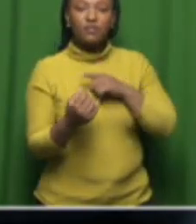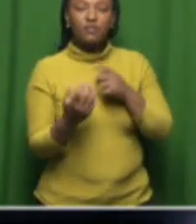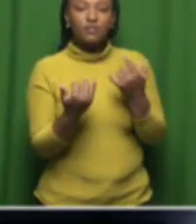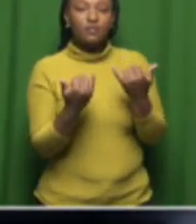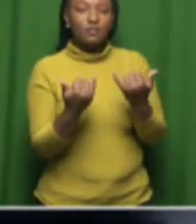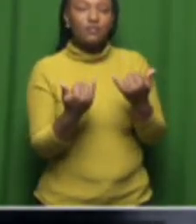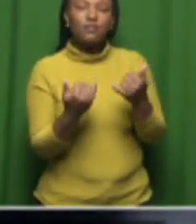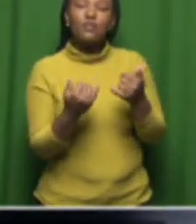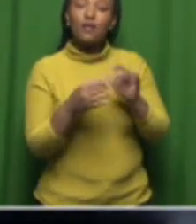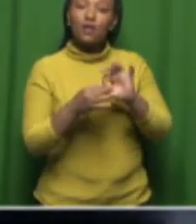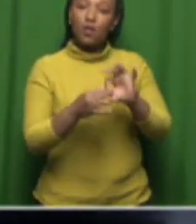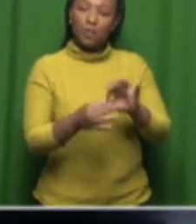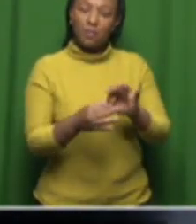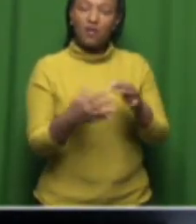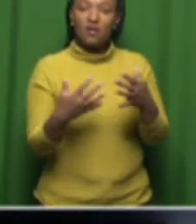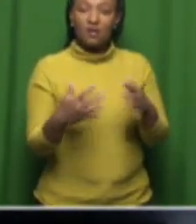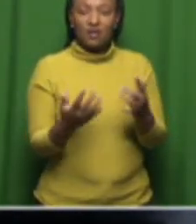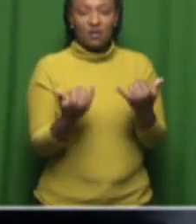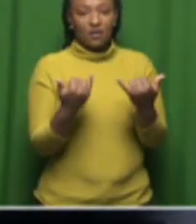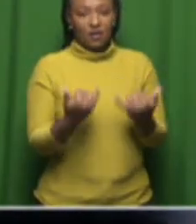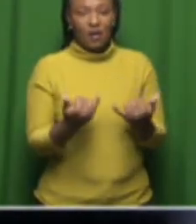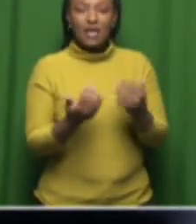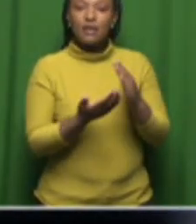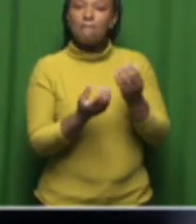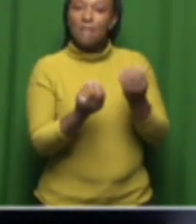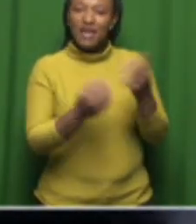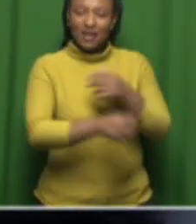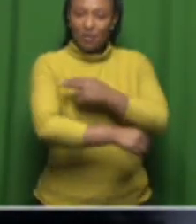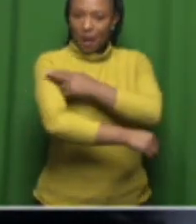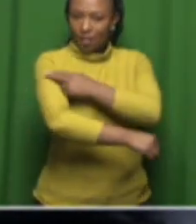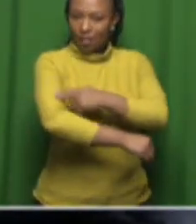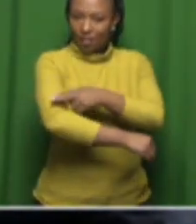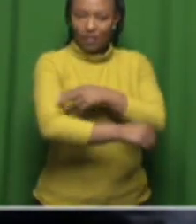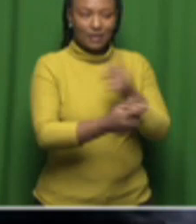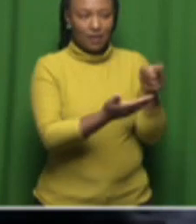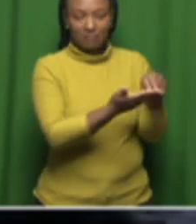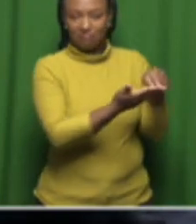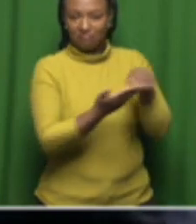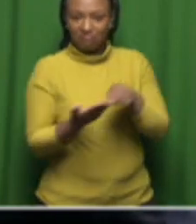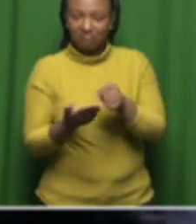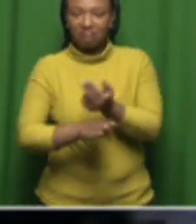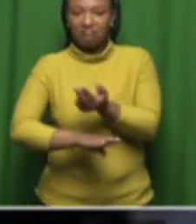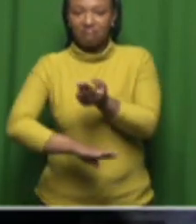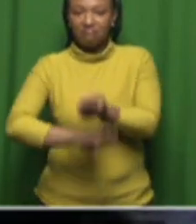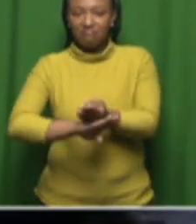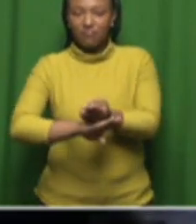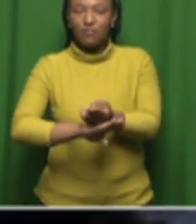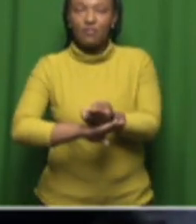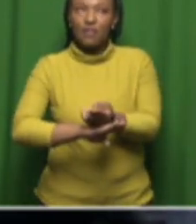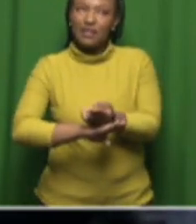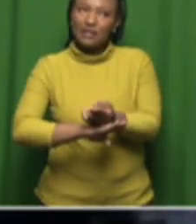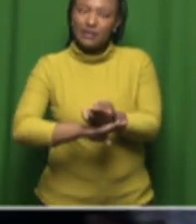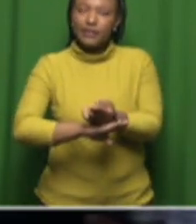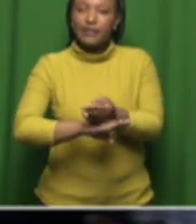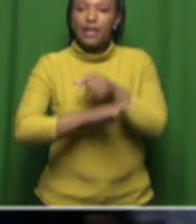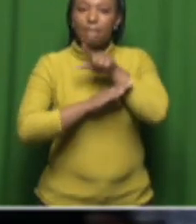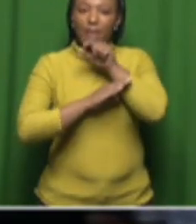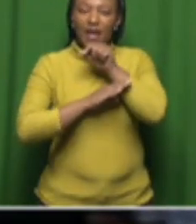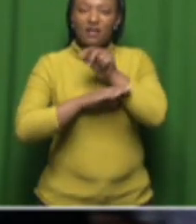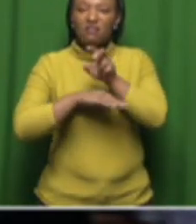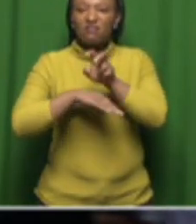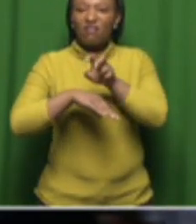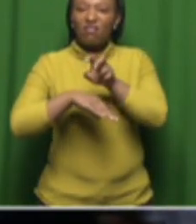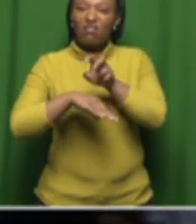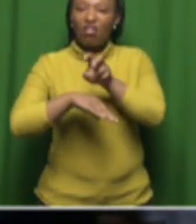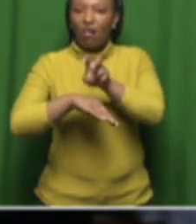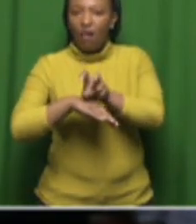at your home this morning that you brought in for admission. These, how can I say, maybe unconventional methods of bringing birds